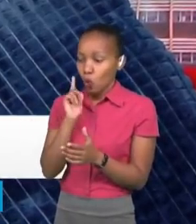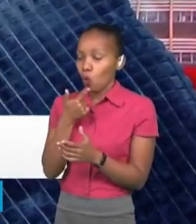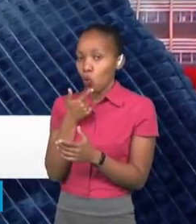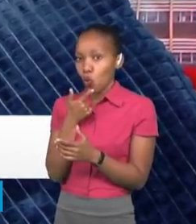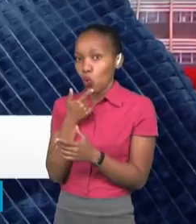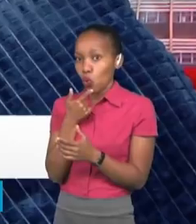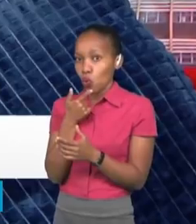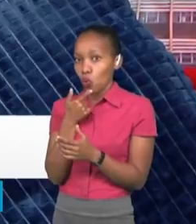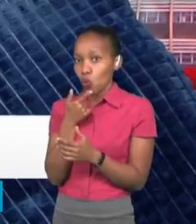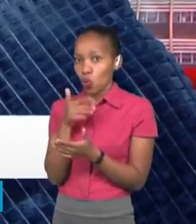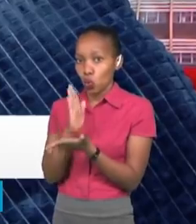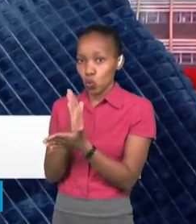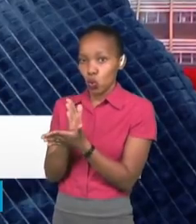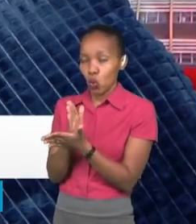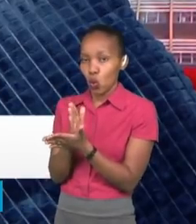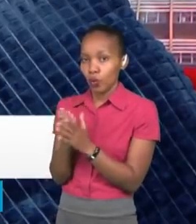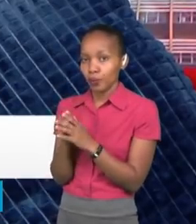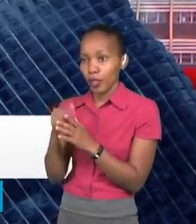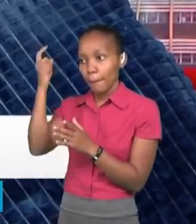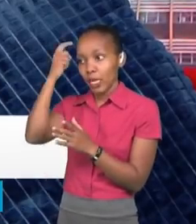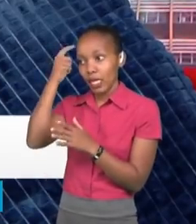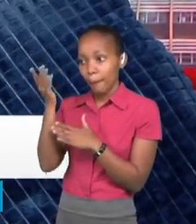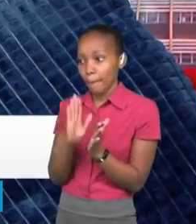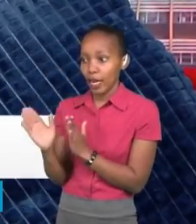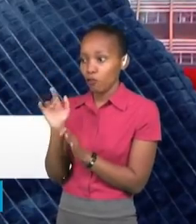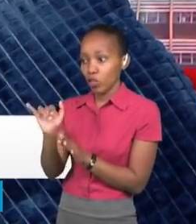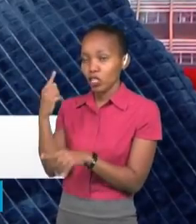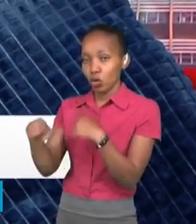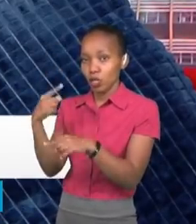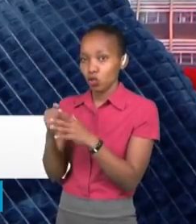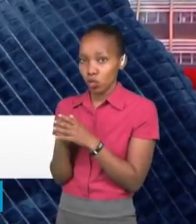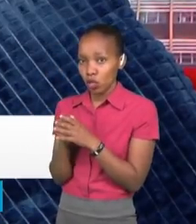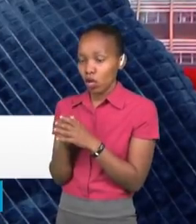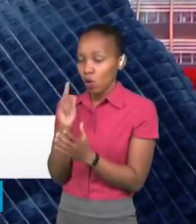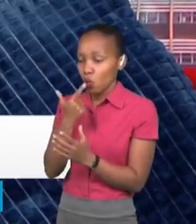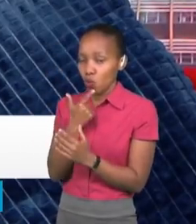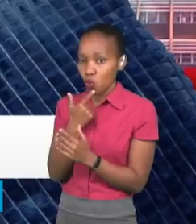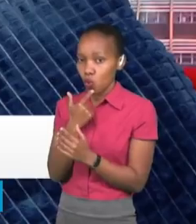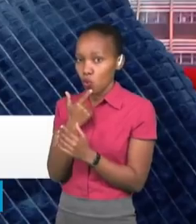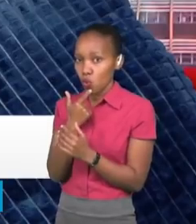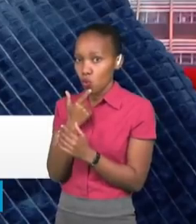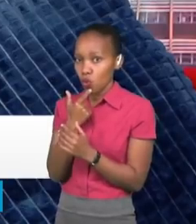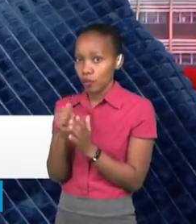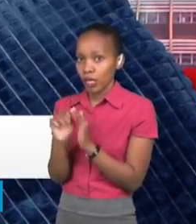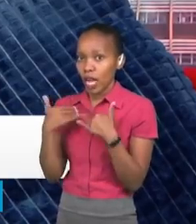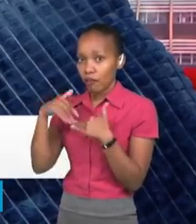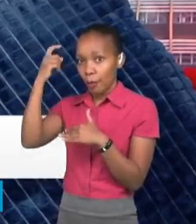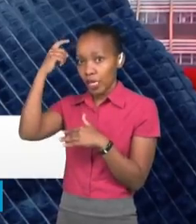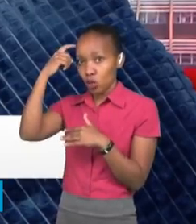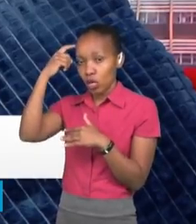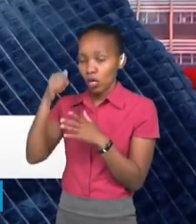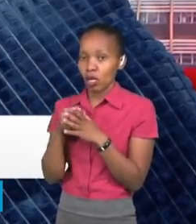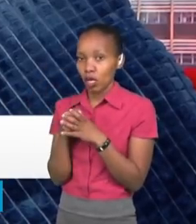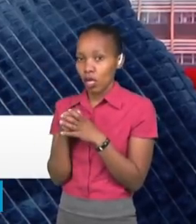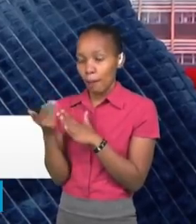actually mentally prepared for that game. Sure. It's just a question of who has the mental